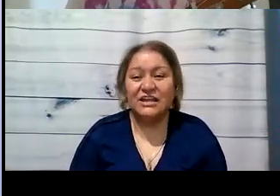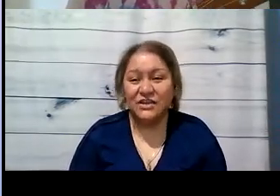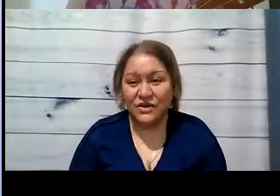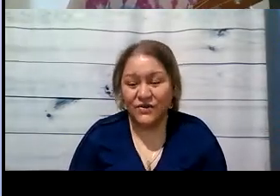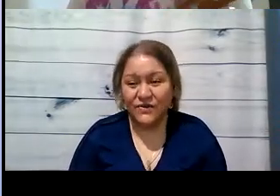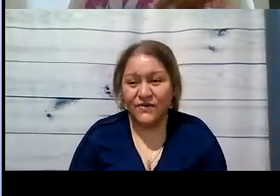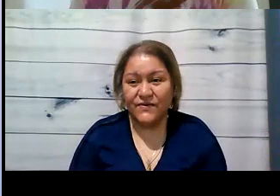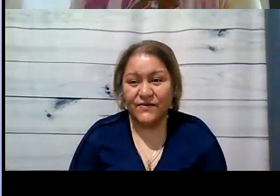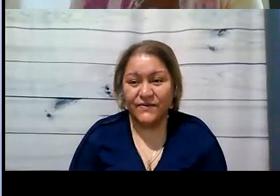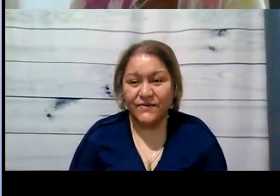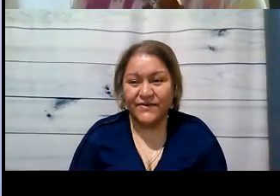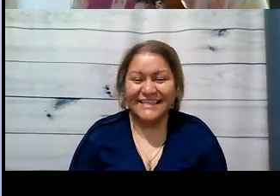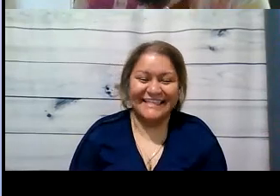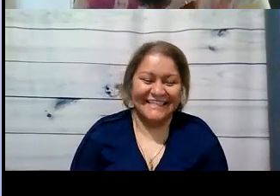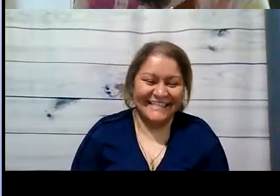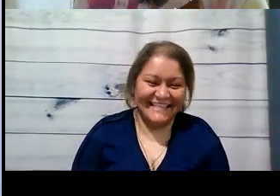E-I-E-I-O.